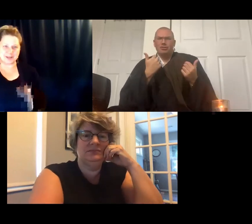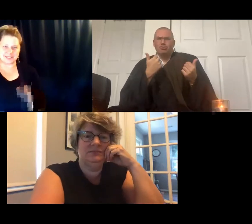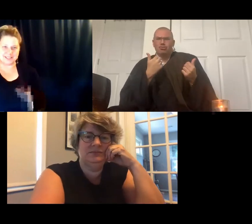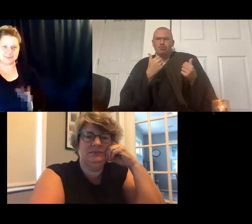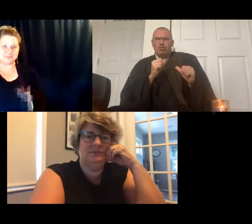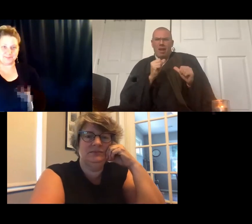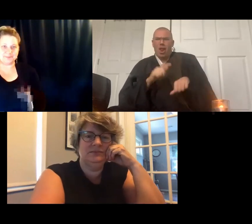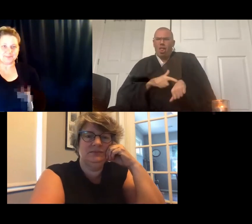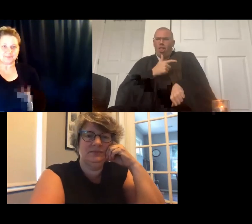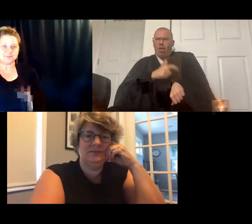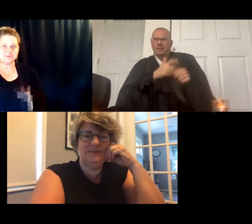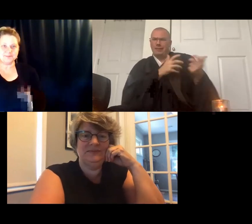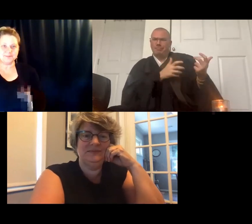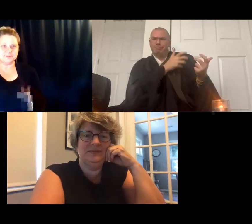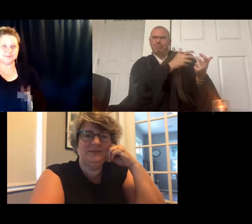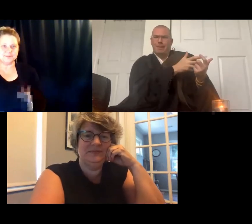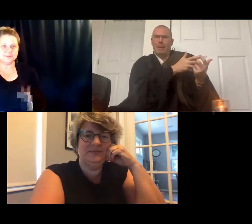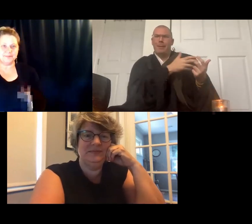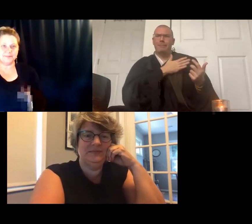Excellent question.